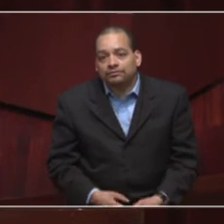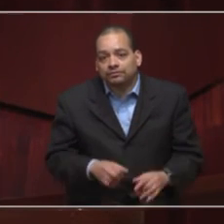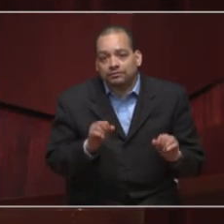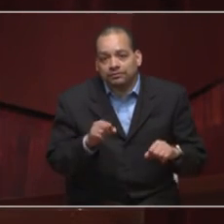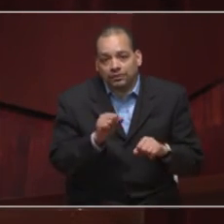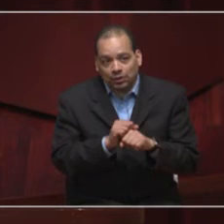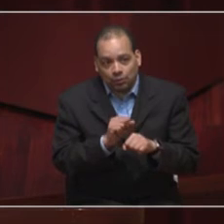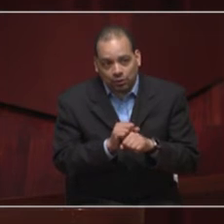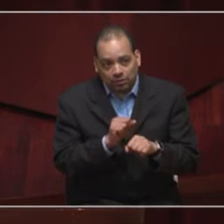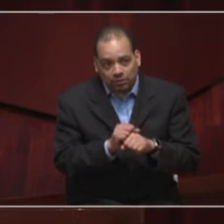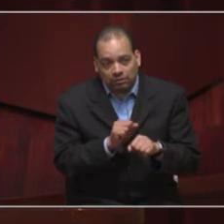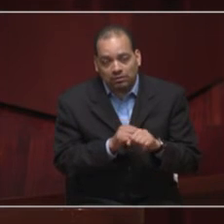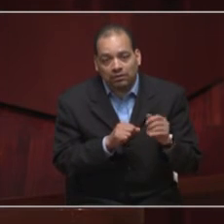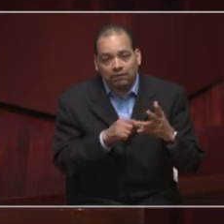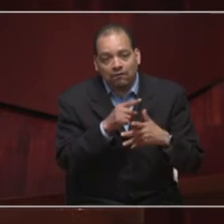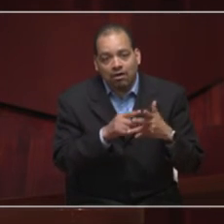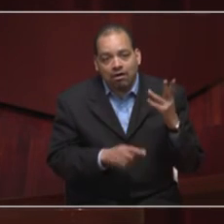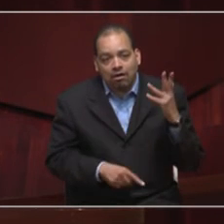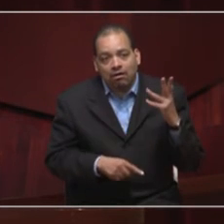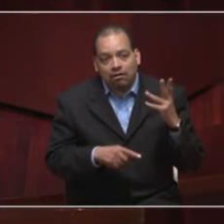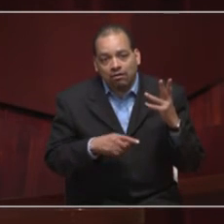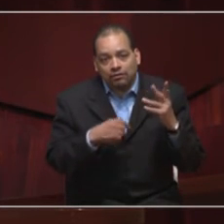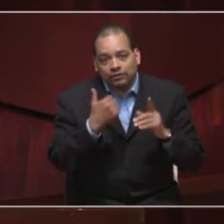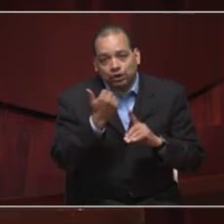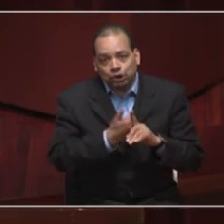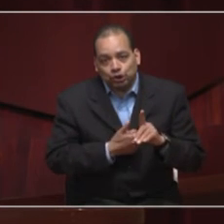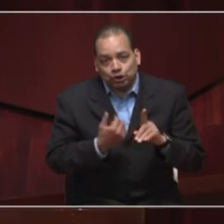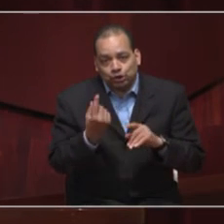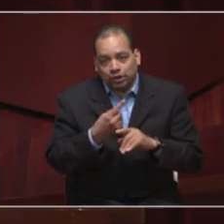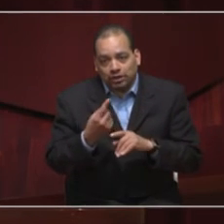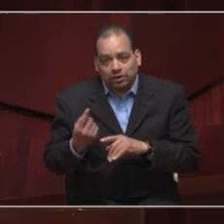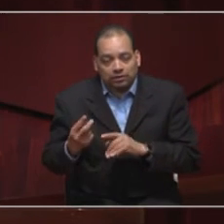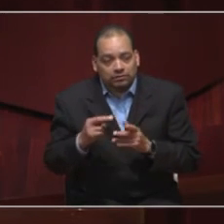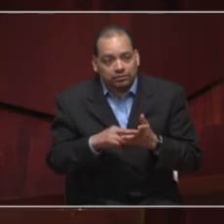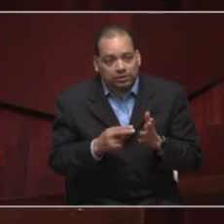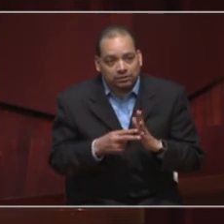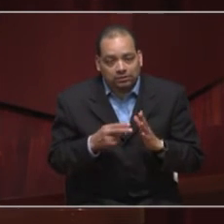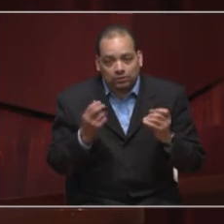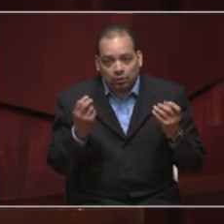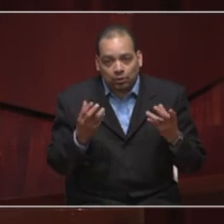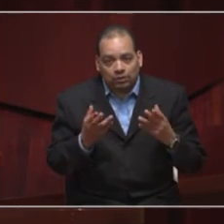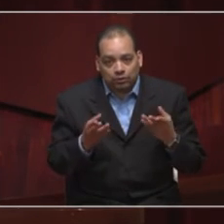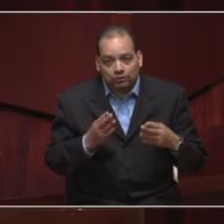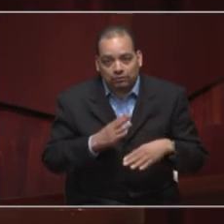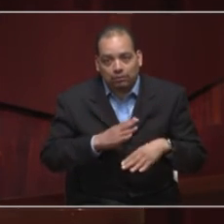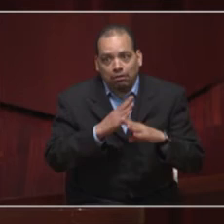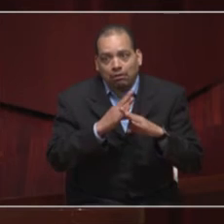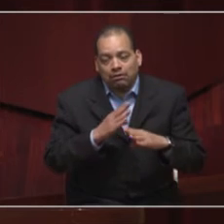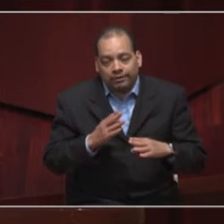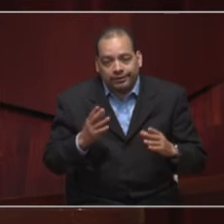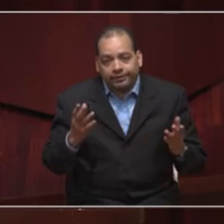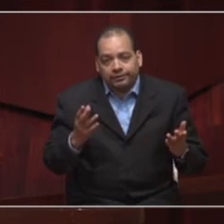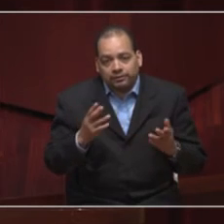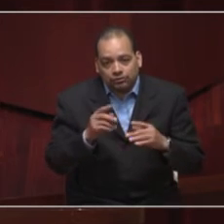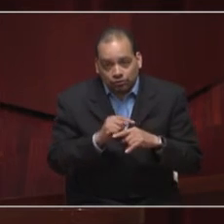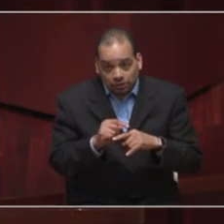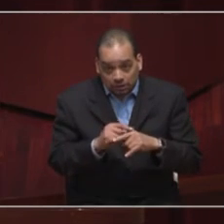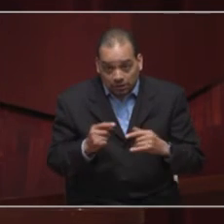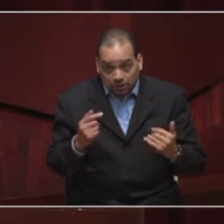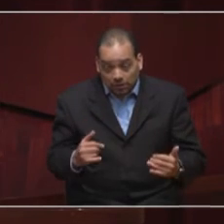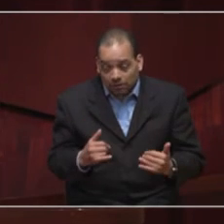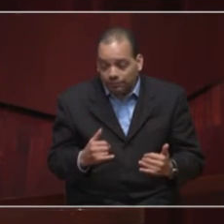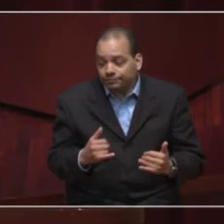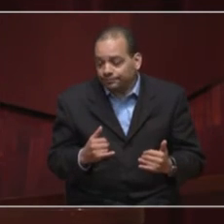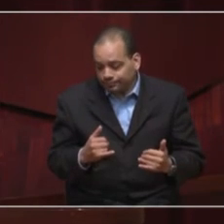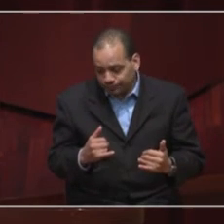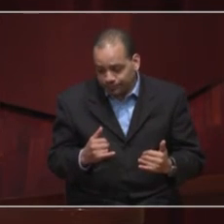pressure of service disruption over their shoulders. And instead of me, and in terms of training now,